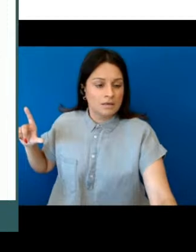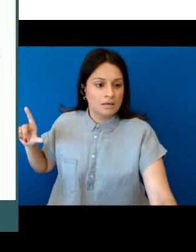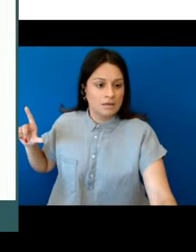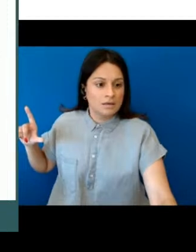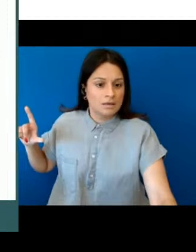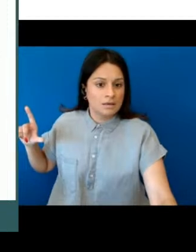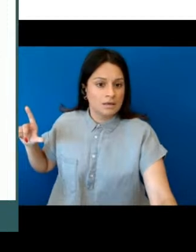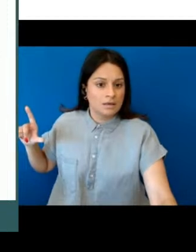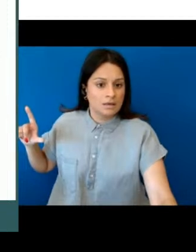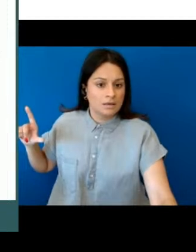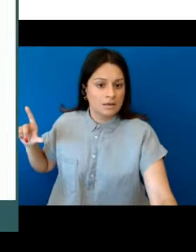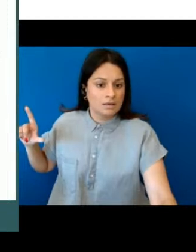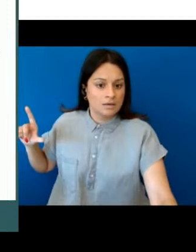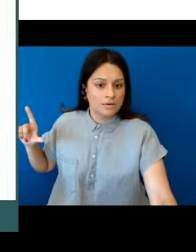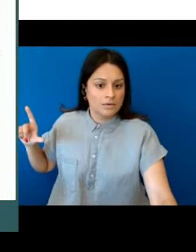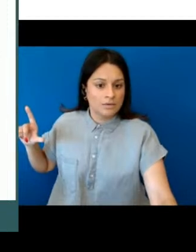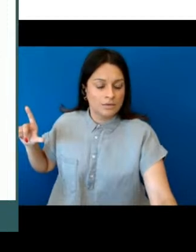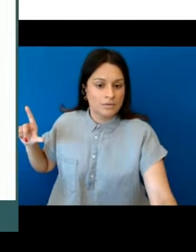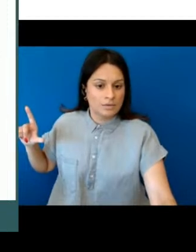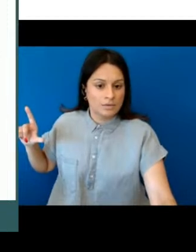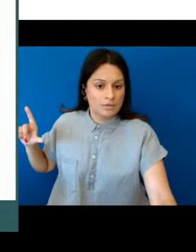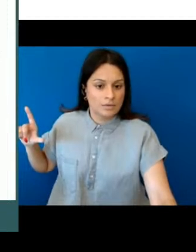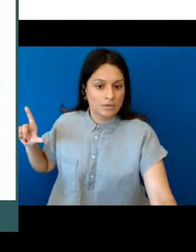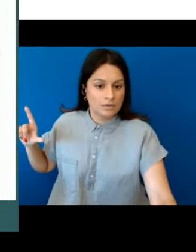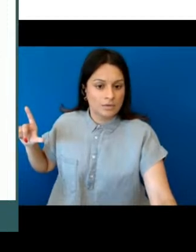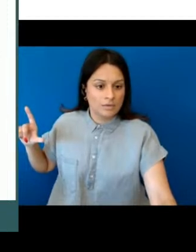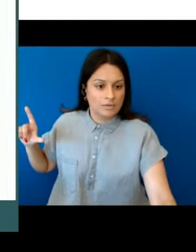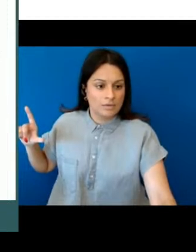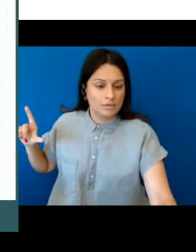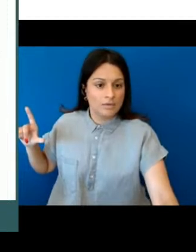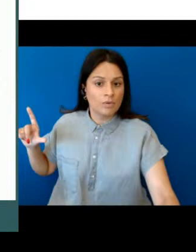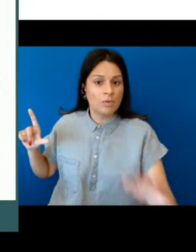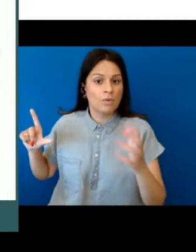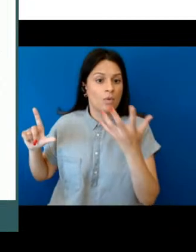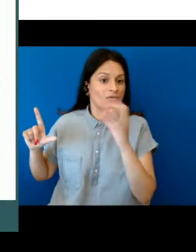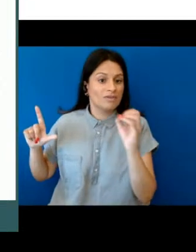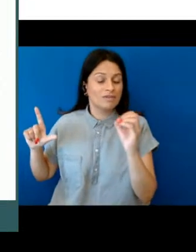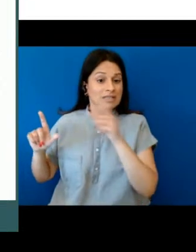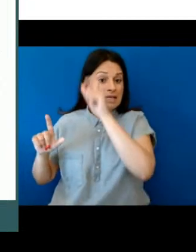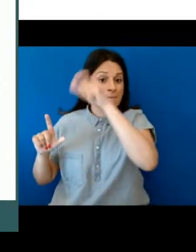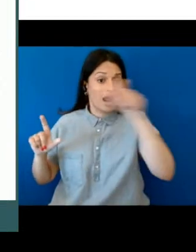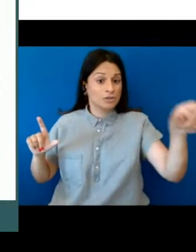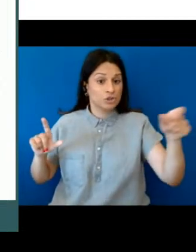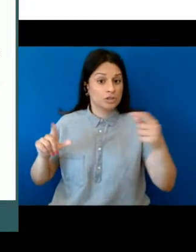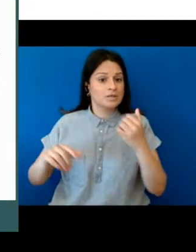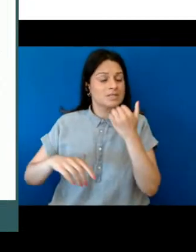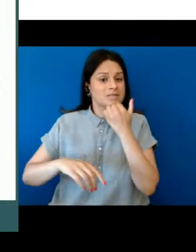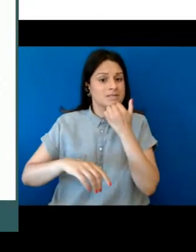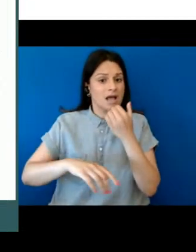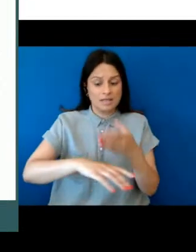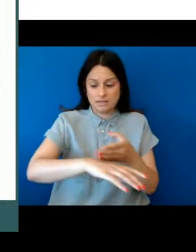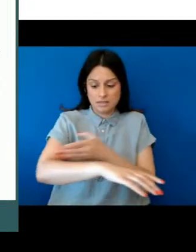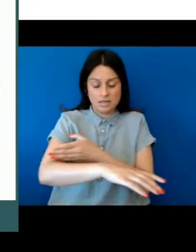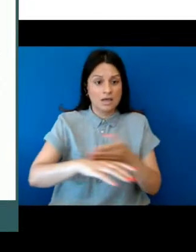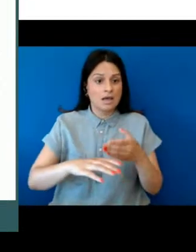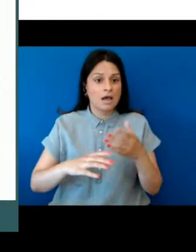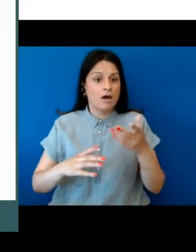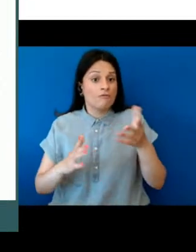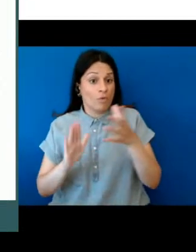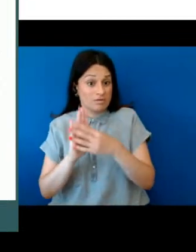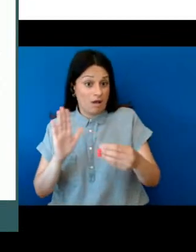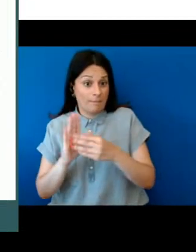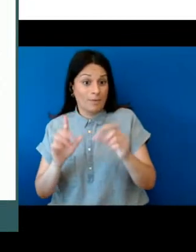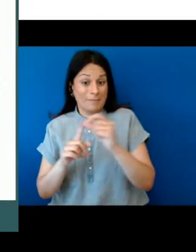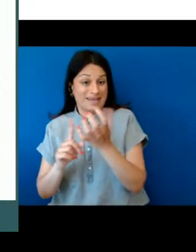have peanut allergy, and you have the size of the wheel to peanut on skin prick testing.